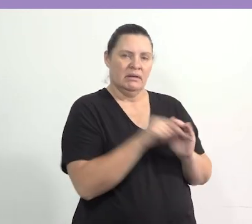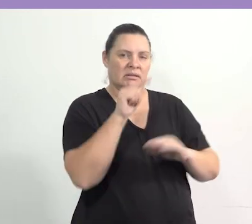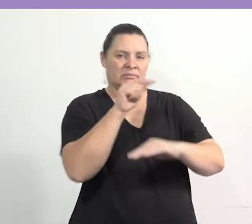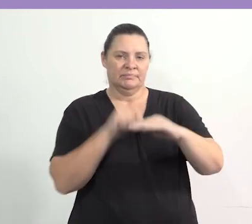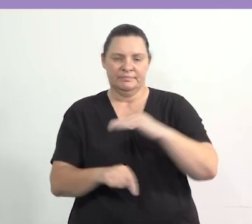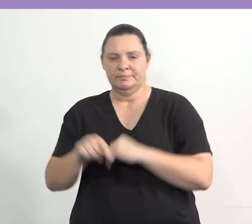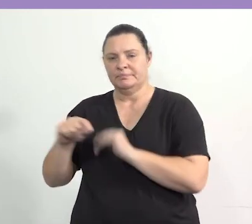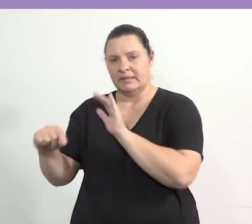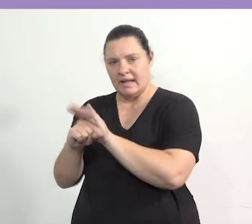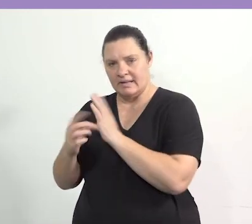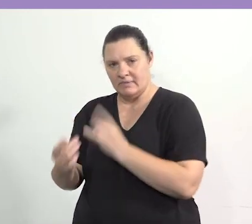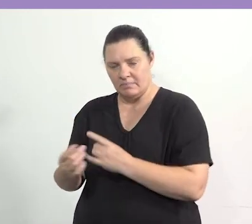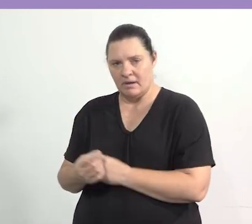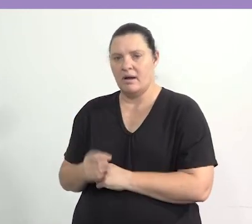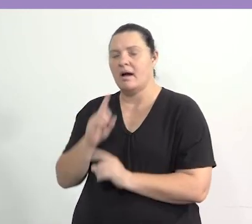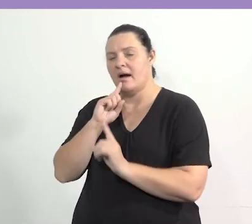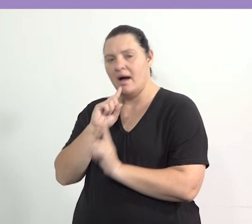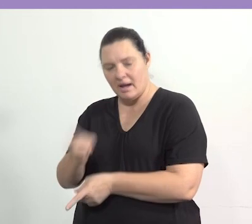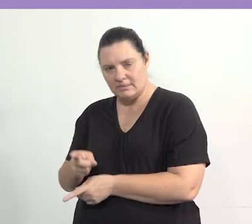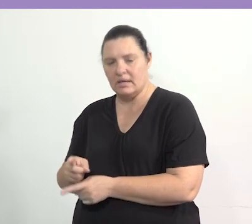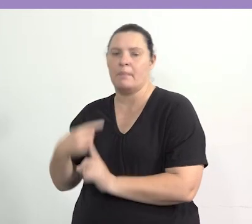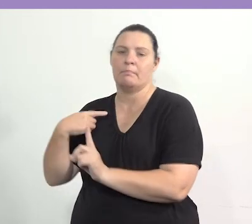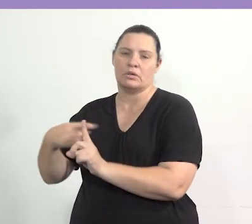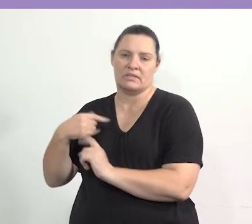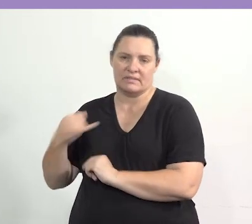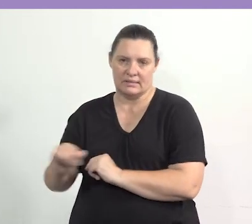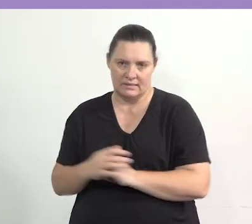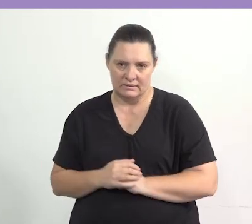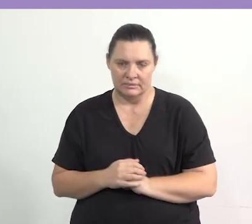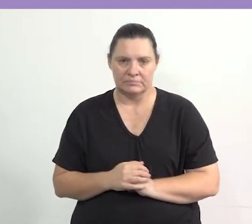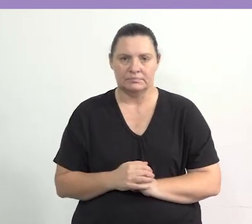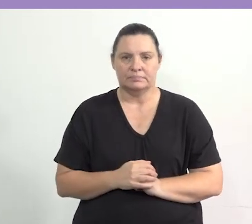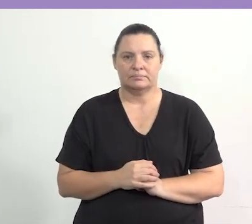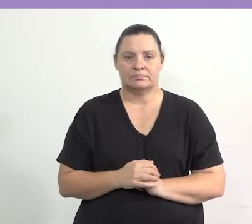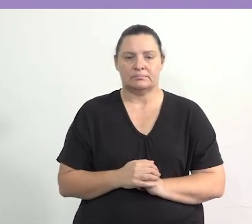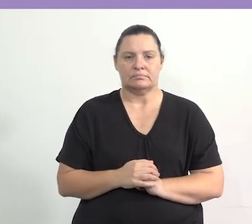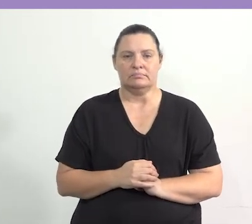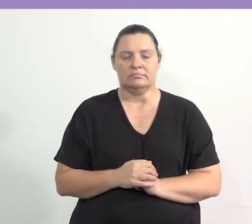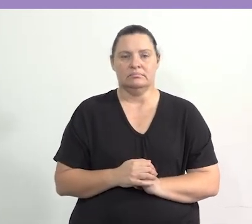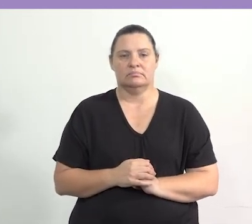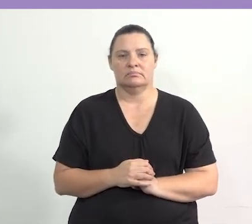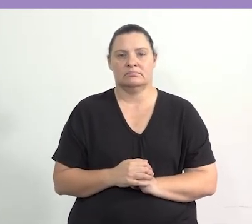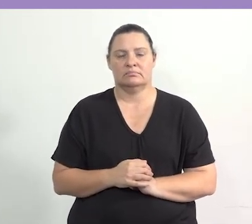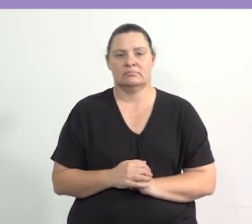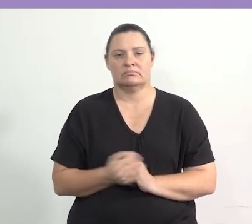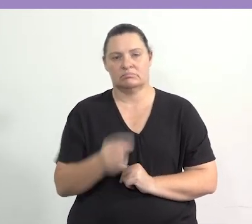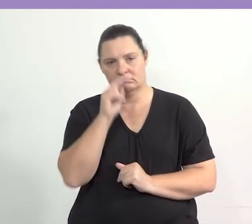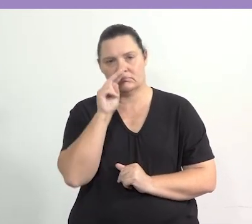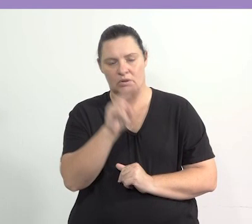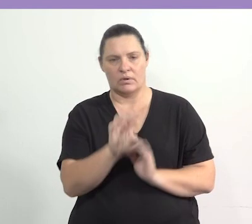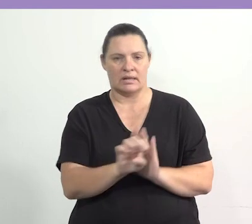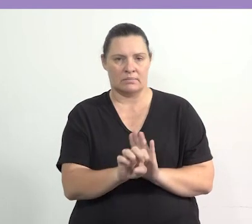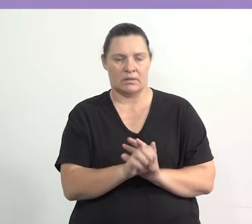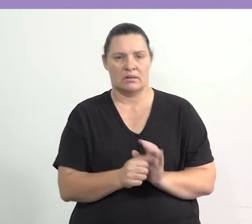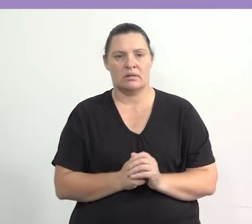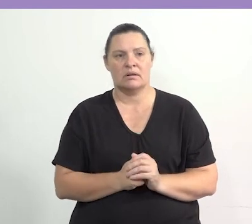dividing a negative number with a negative number, then my answer is going to be positive still. Let's look